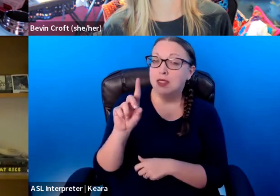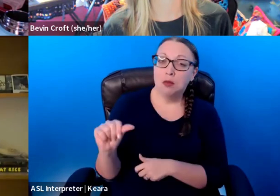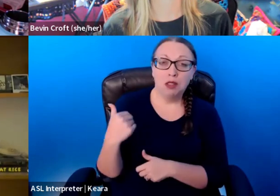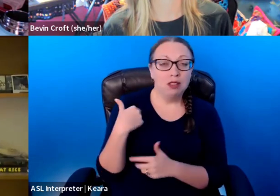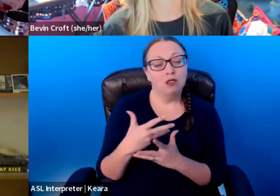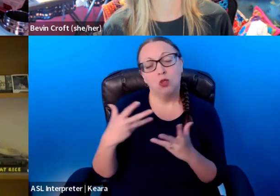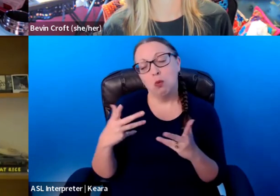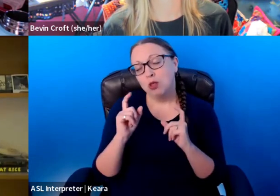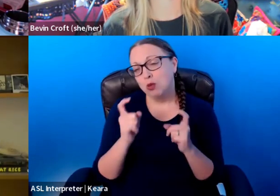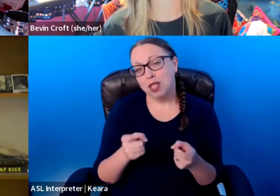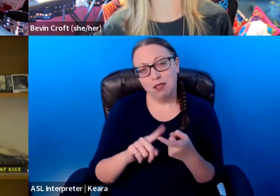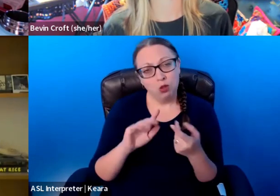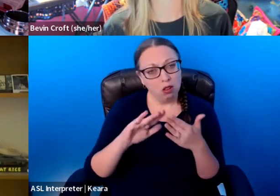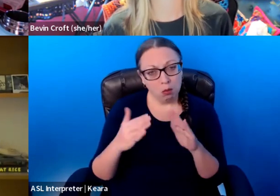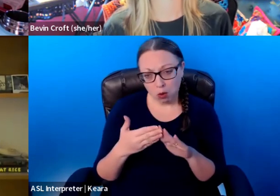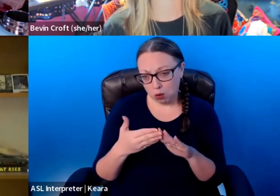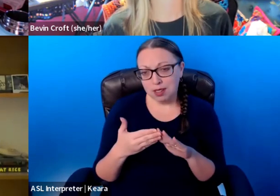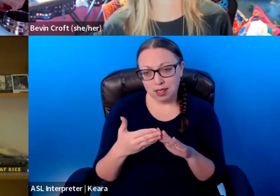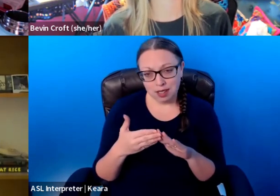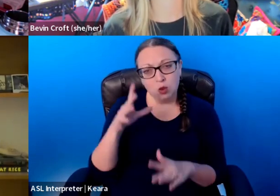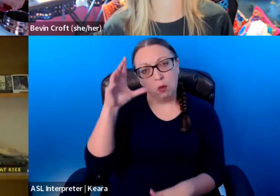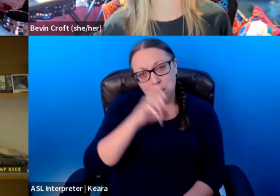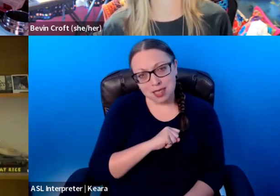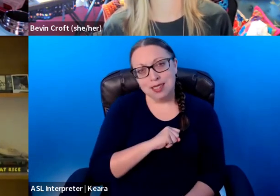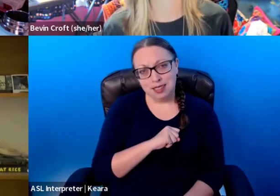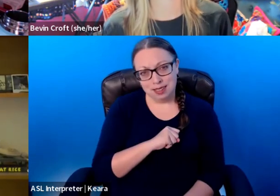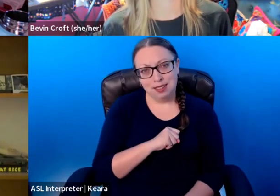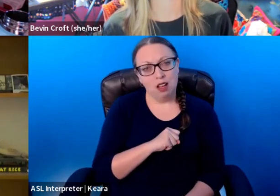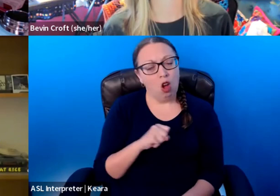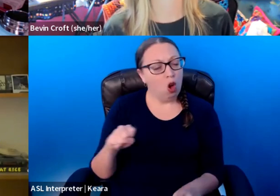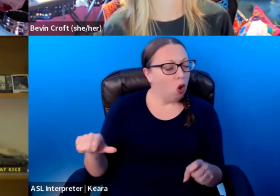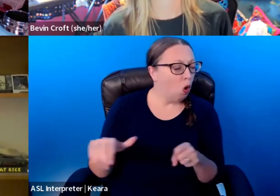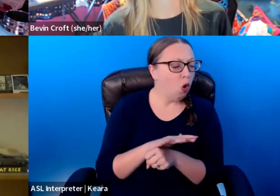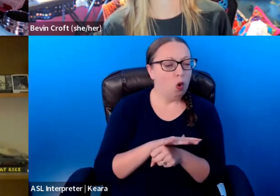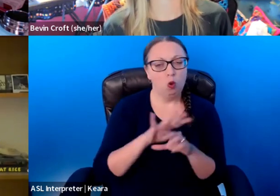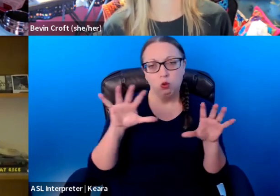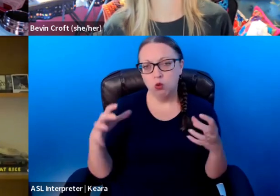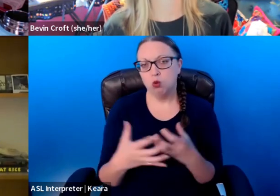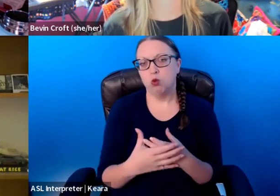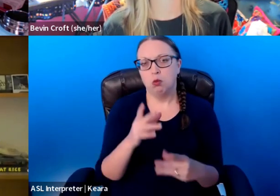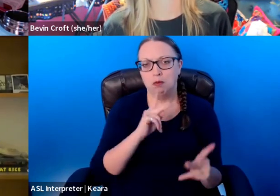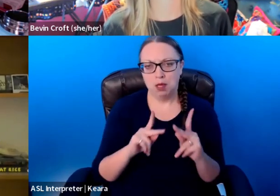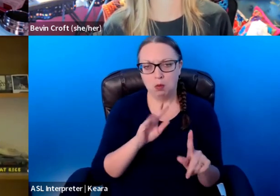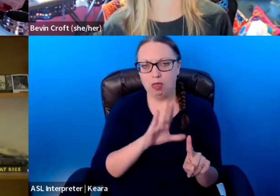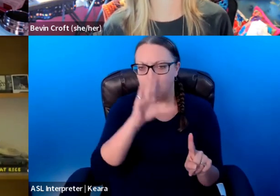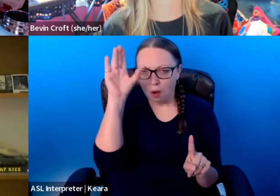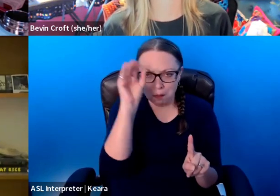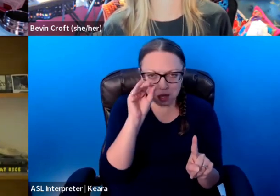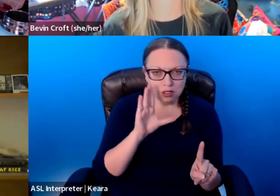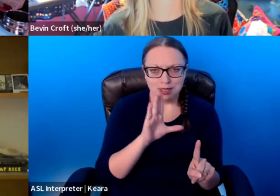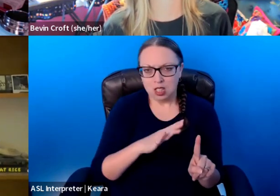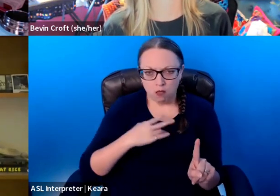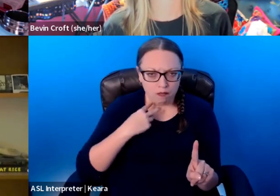to contribute to their community. So you're missing out on a whole voice, a whole group of people. So, you know,